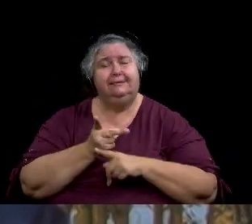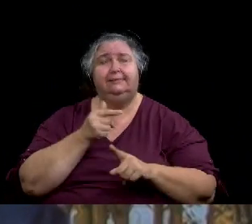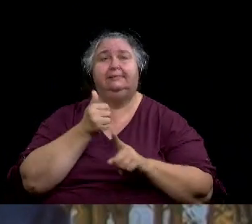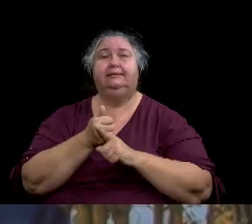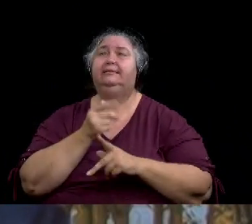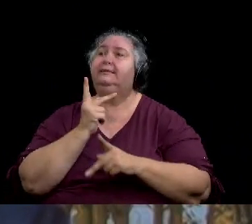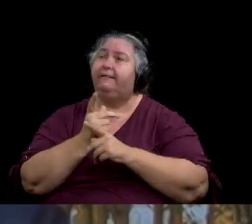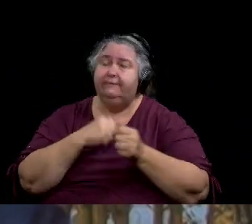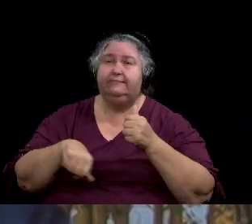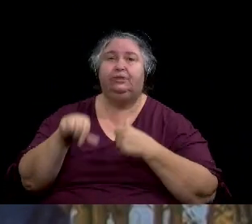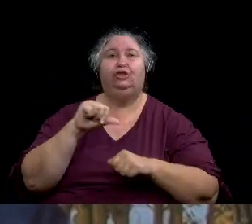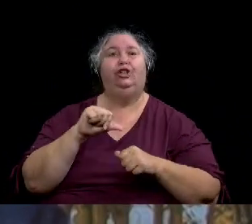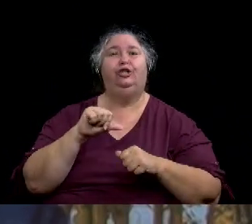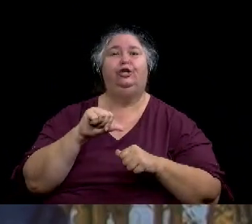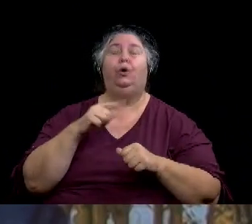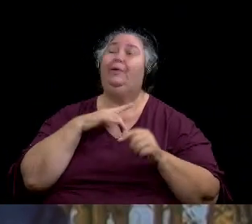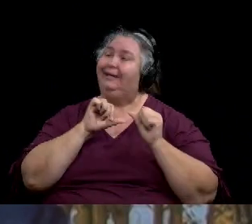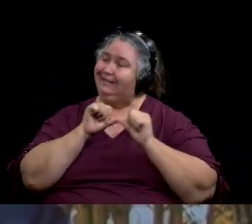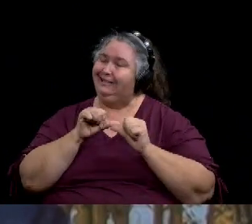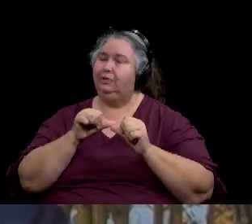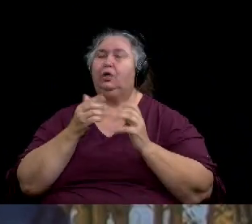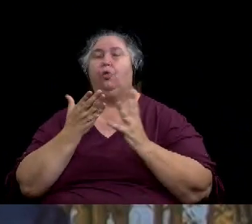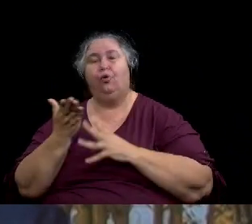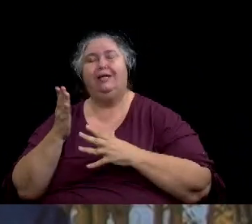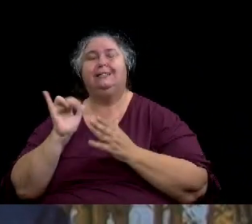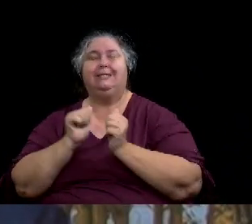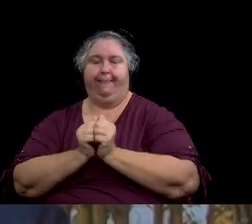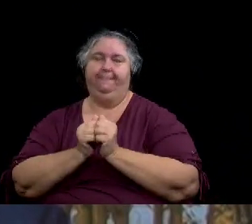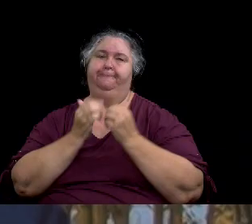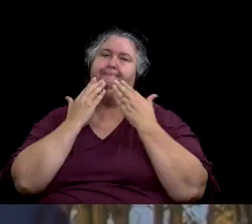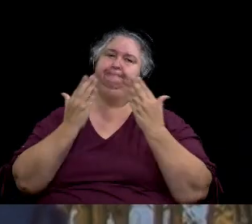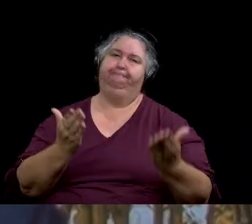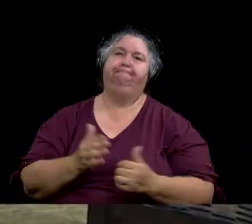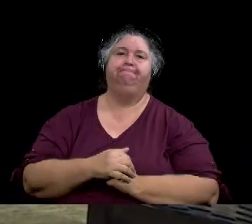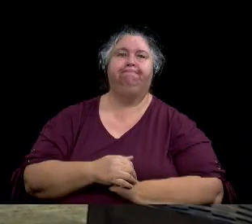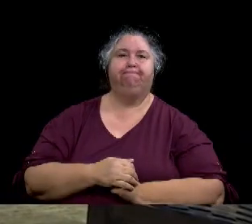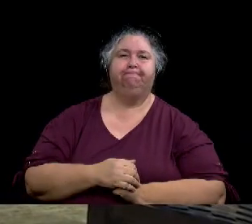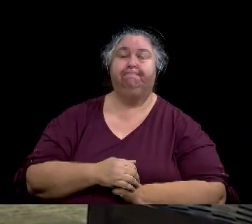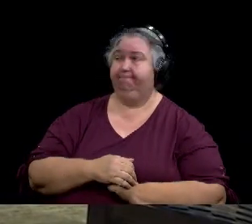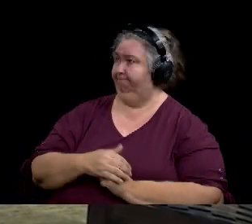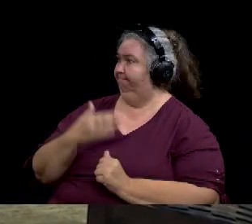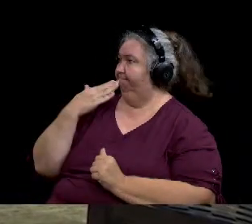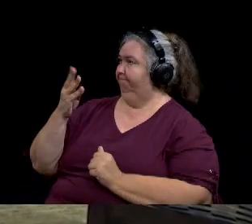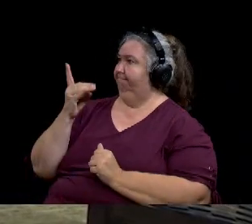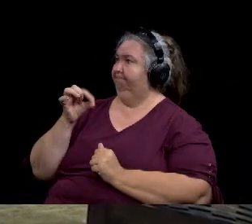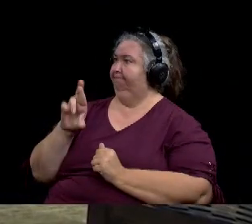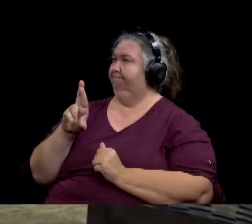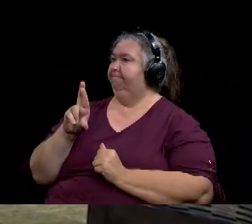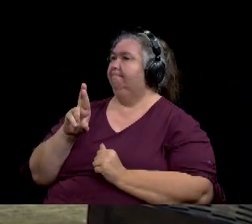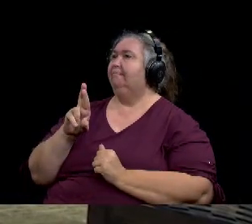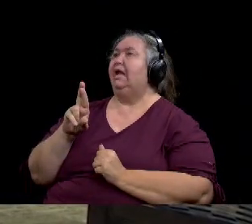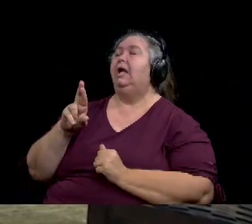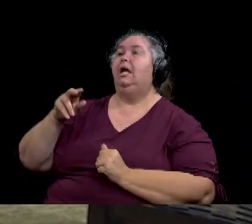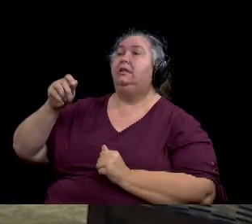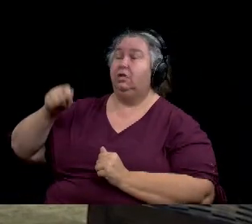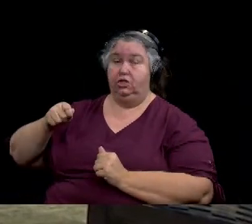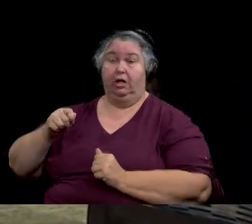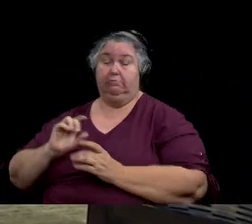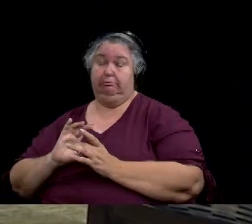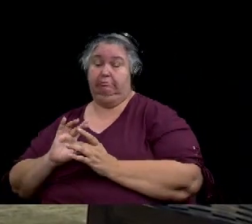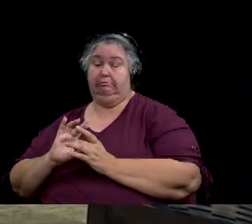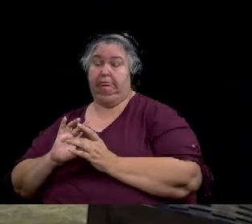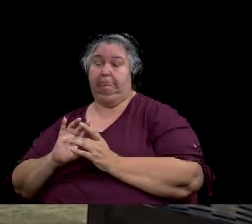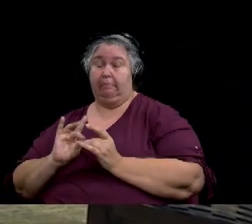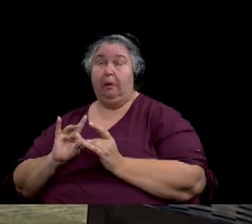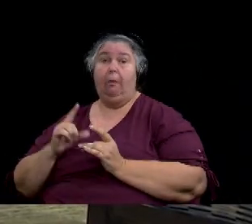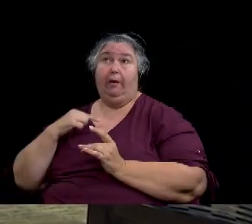care of each other. We are continuing to get through this together. Thank you. Well, thank you, Mayor. And as the judge alluded, we